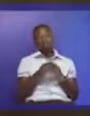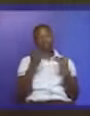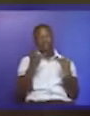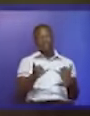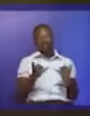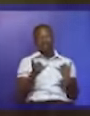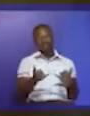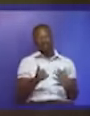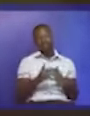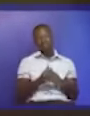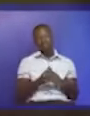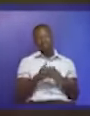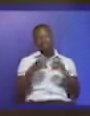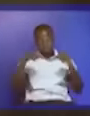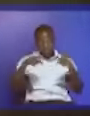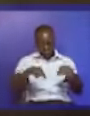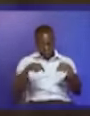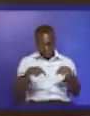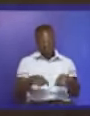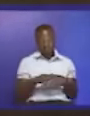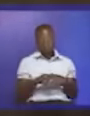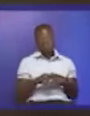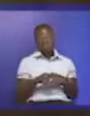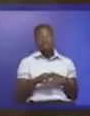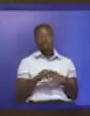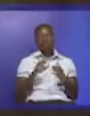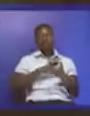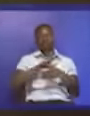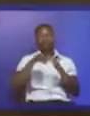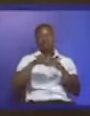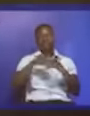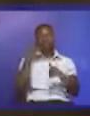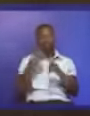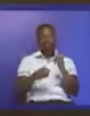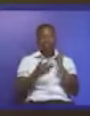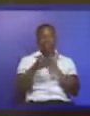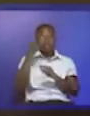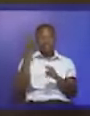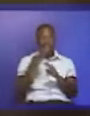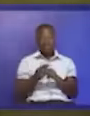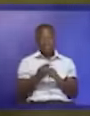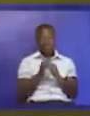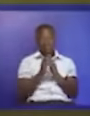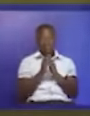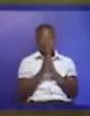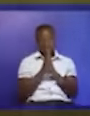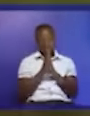now, tonight, you come to an end. Open your mouth and pray.